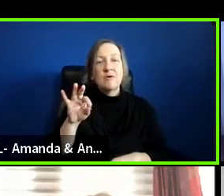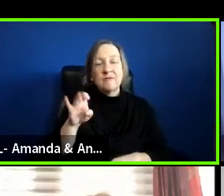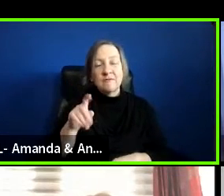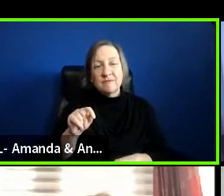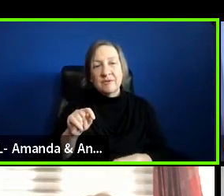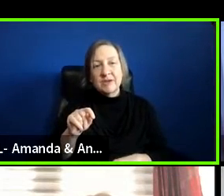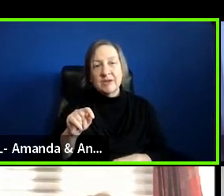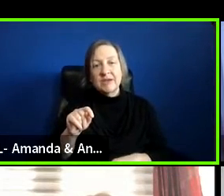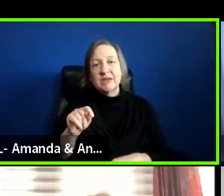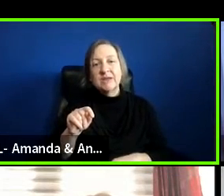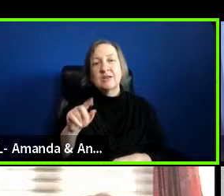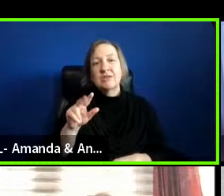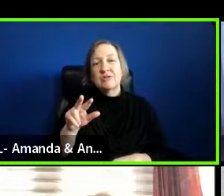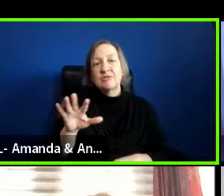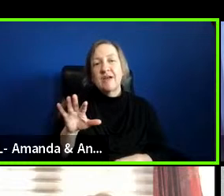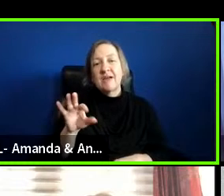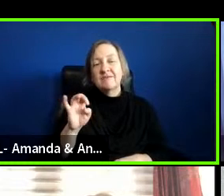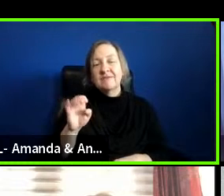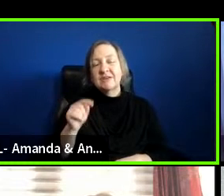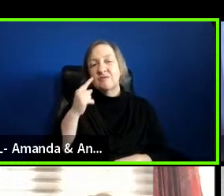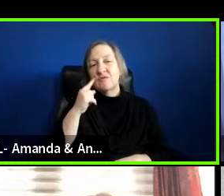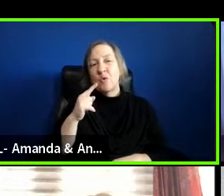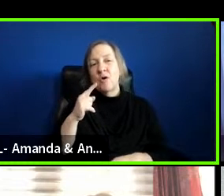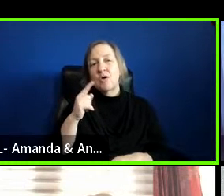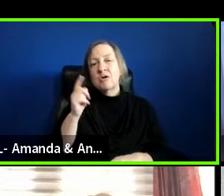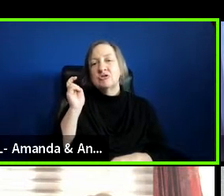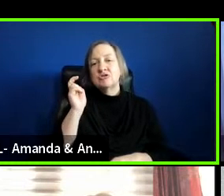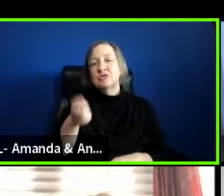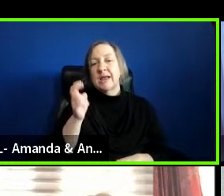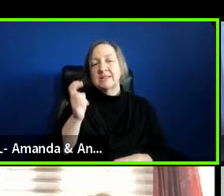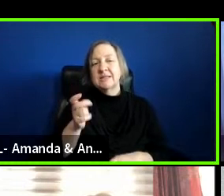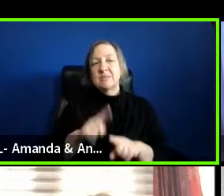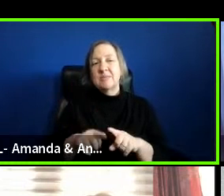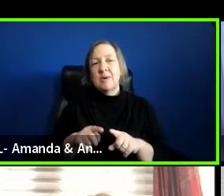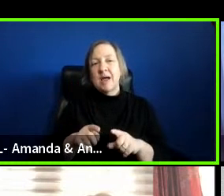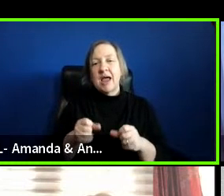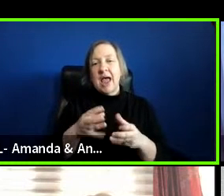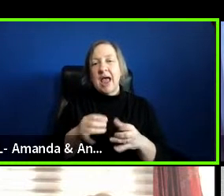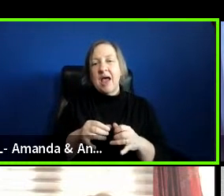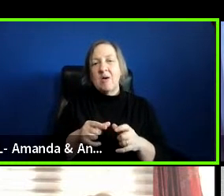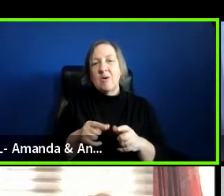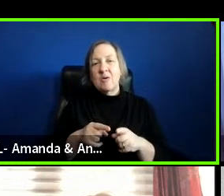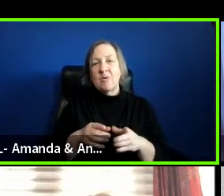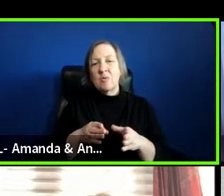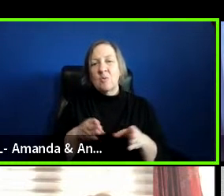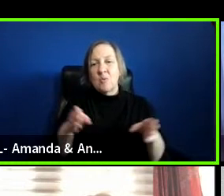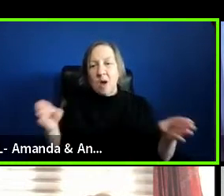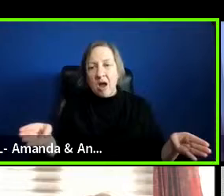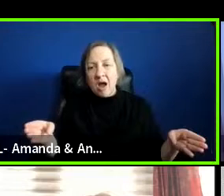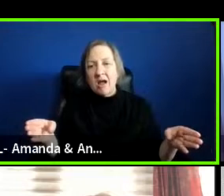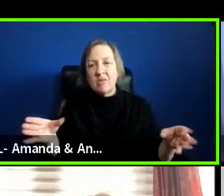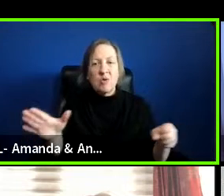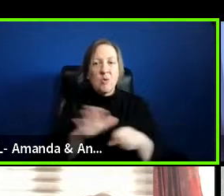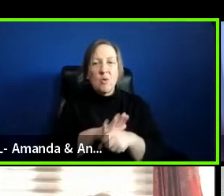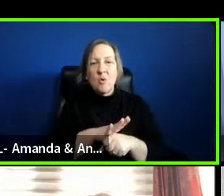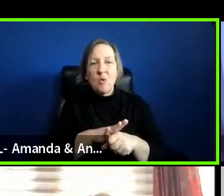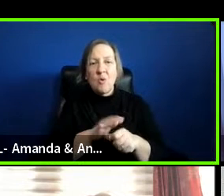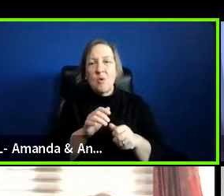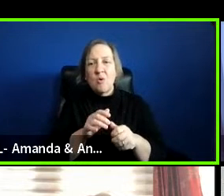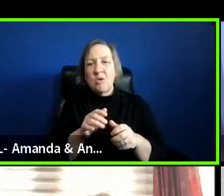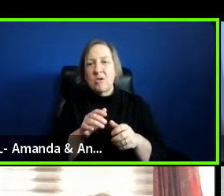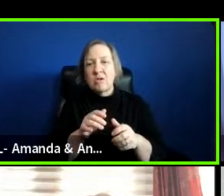feet for transit, but then I didn't hear like a description of how wide the whole project would be in general for those different